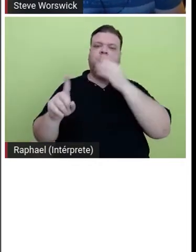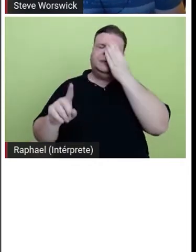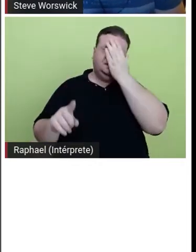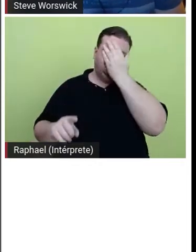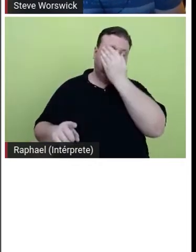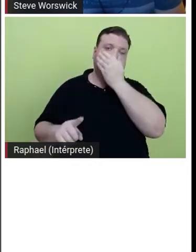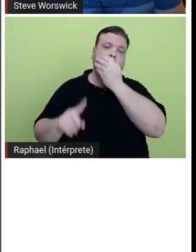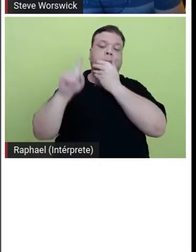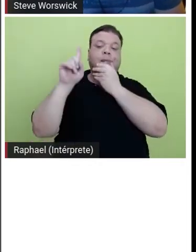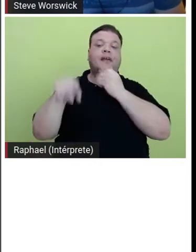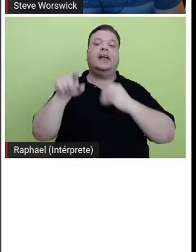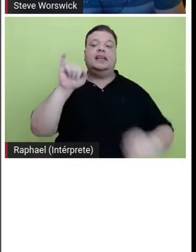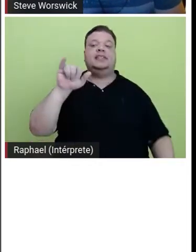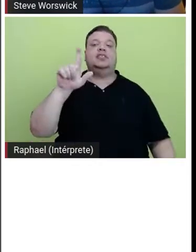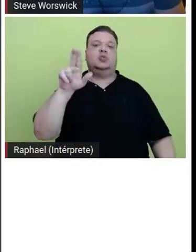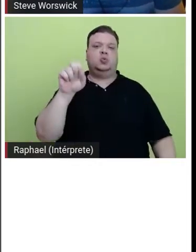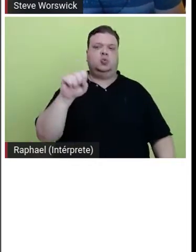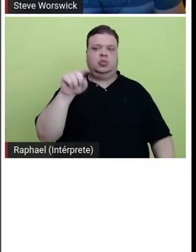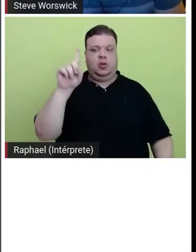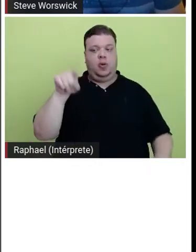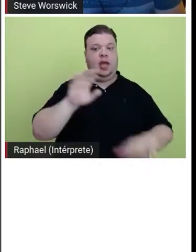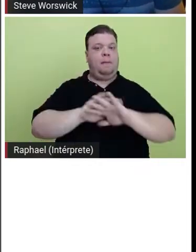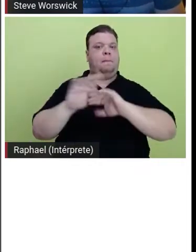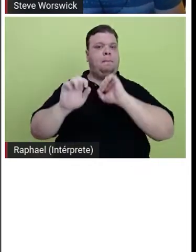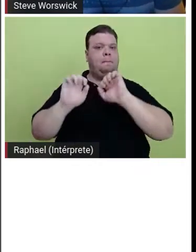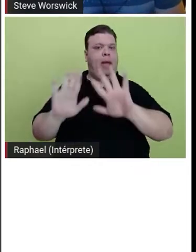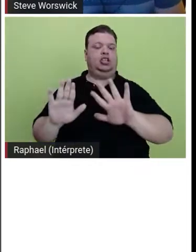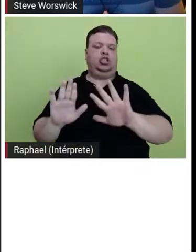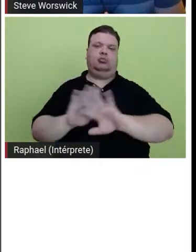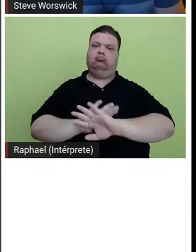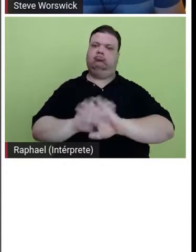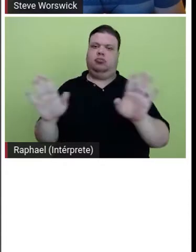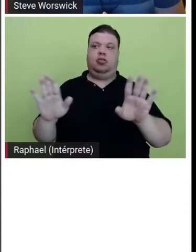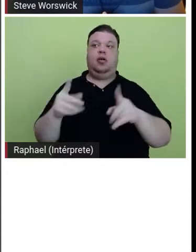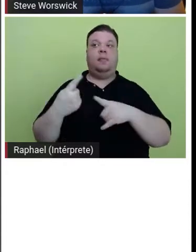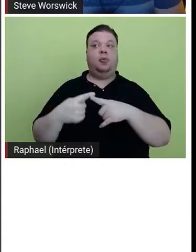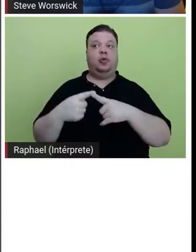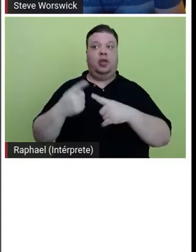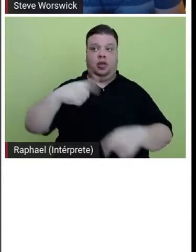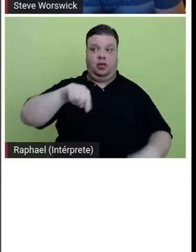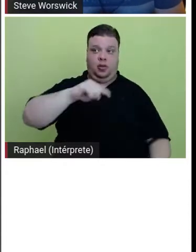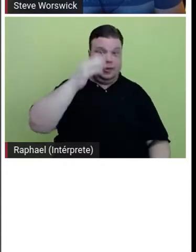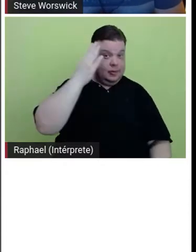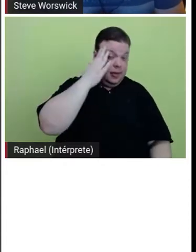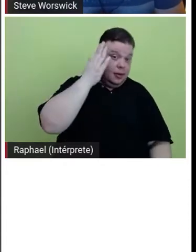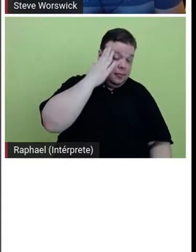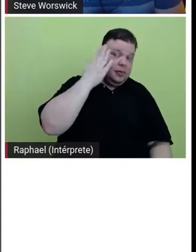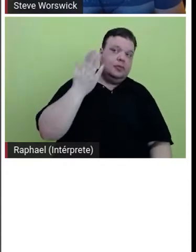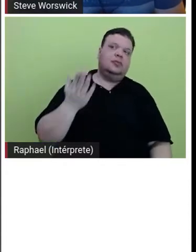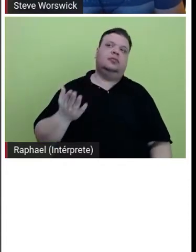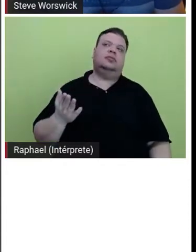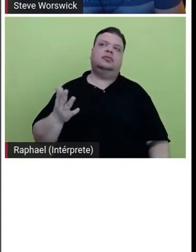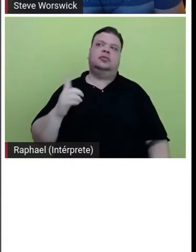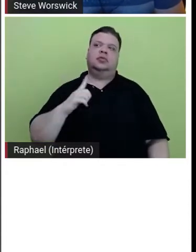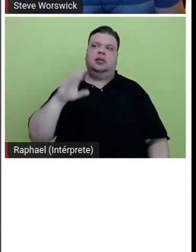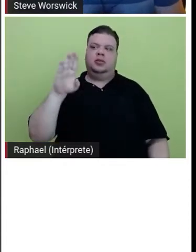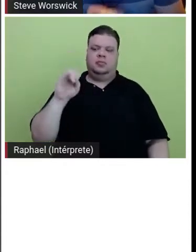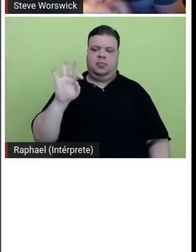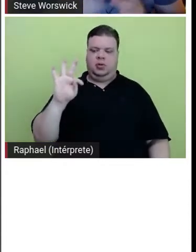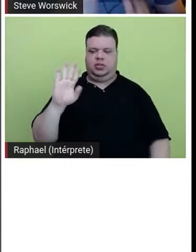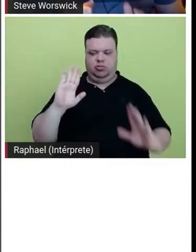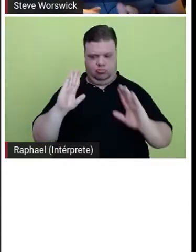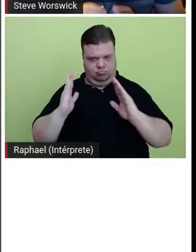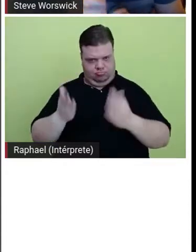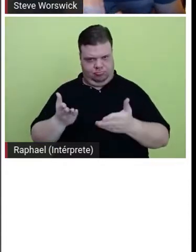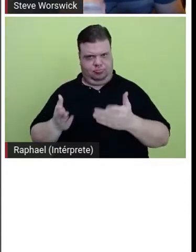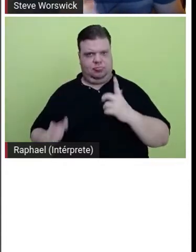usually recommend about 10,000 categories for something like that. But because Kooky is expected to know about anything and everything,